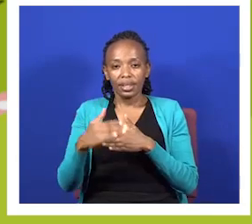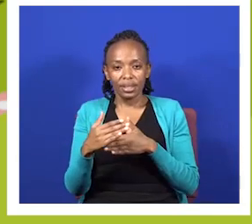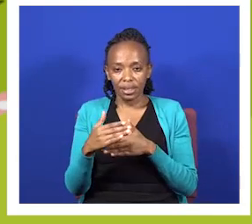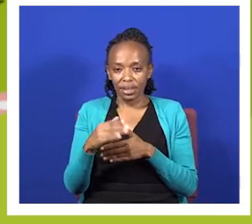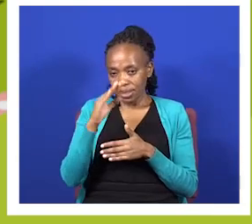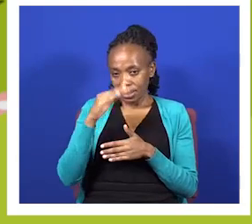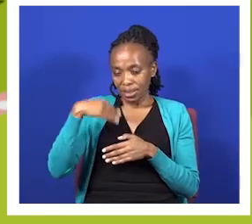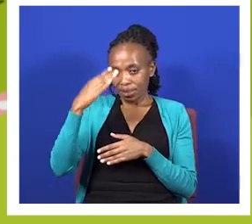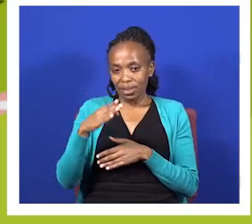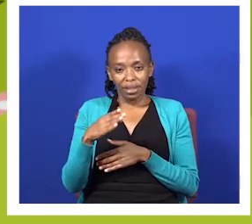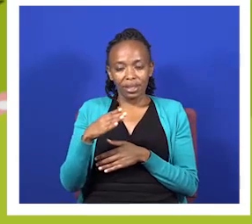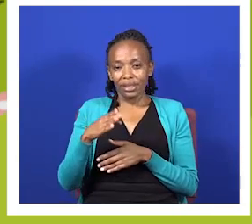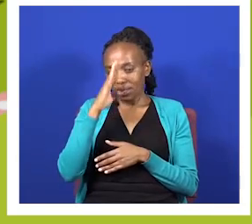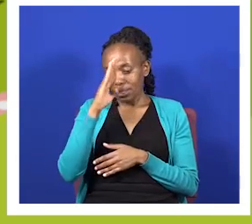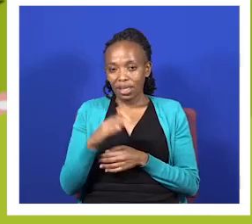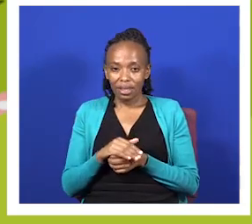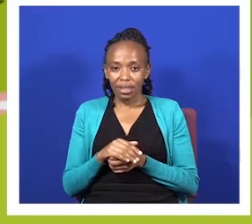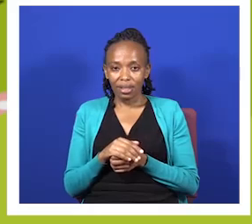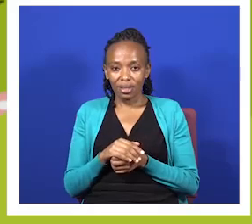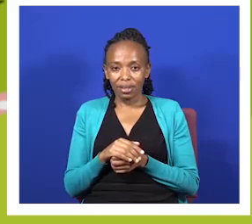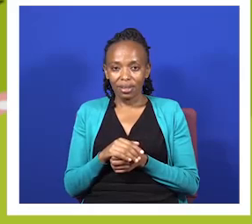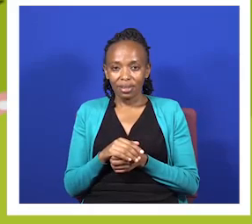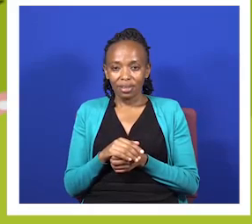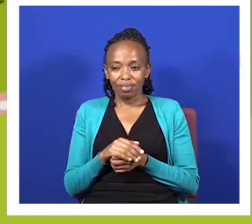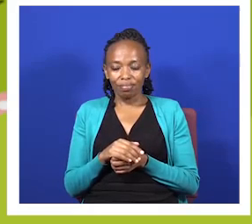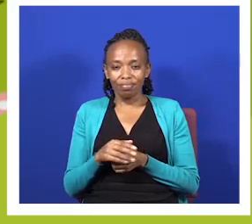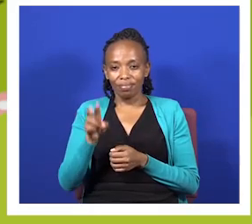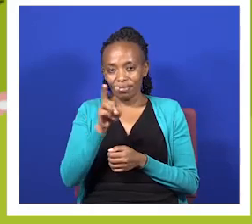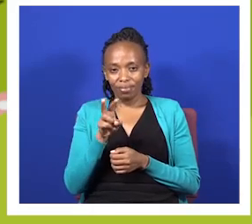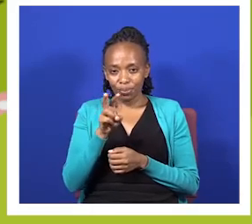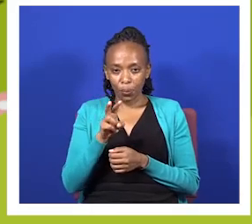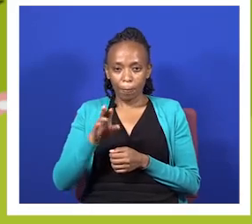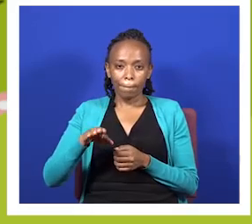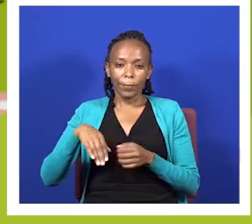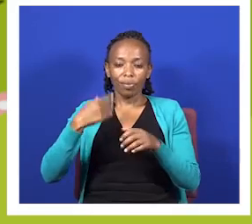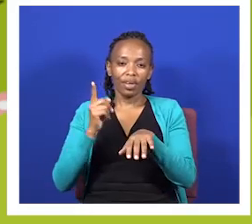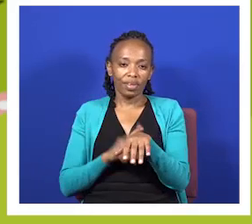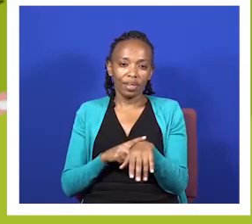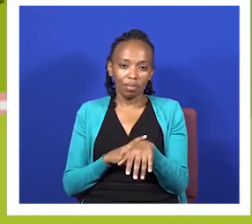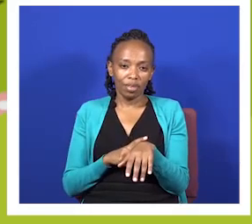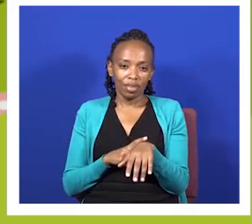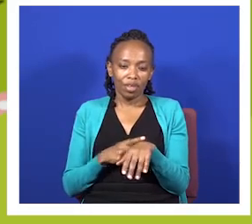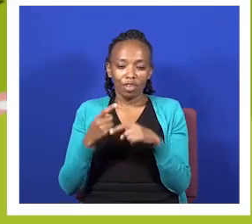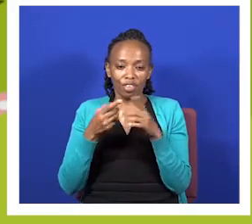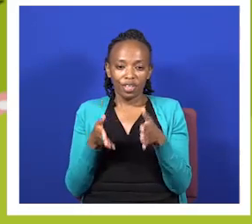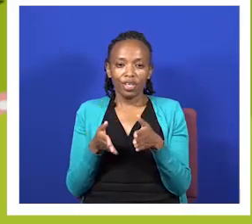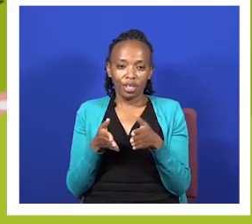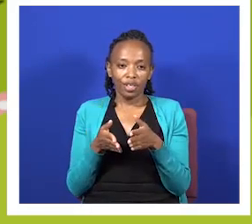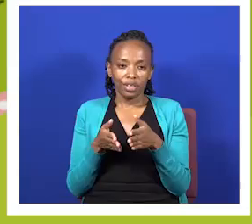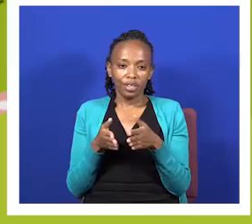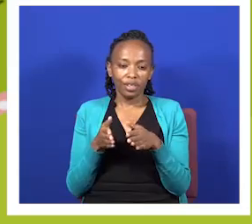until next Sunday, I'll see you next time. For